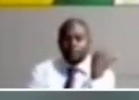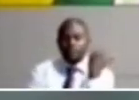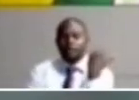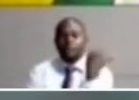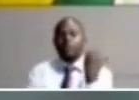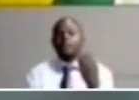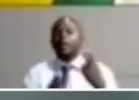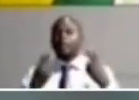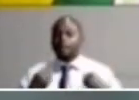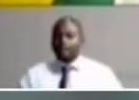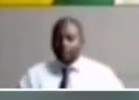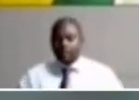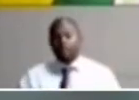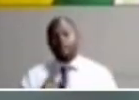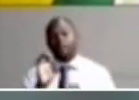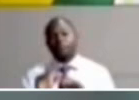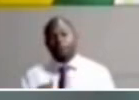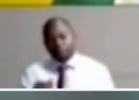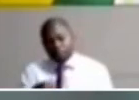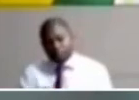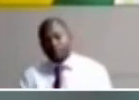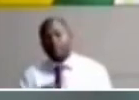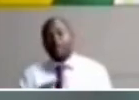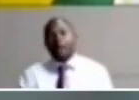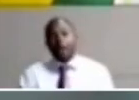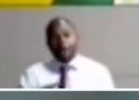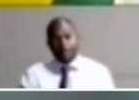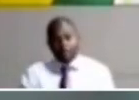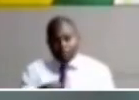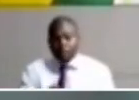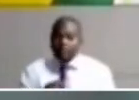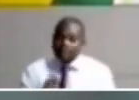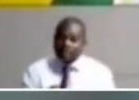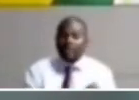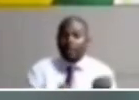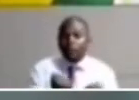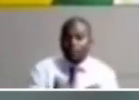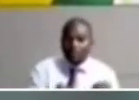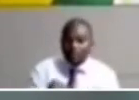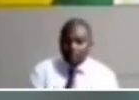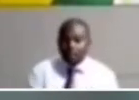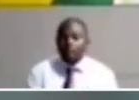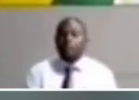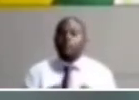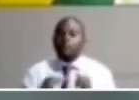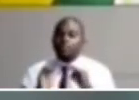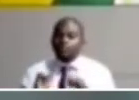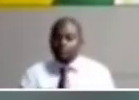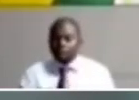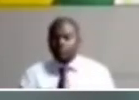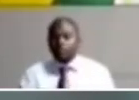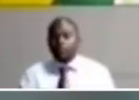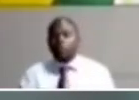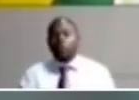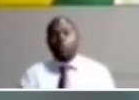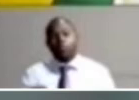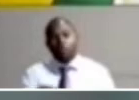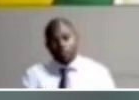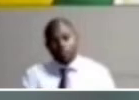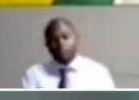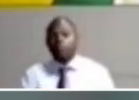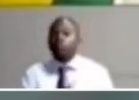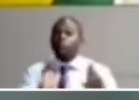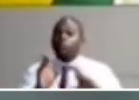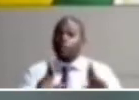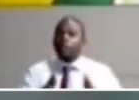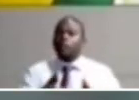offices, including the divisions of Kampala, with their drivers staying in tented compounds, ready to